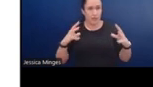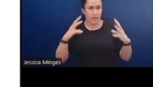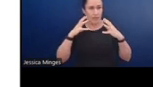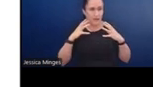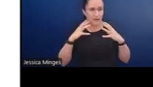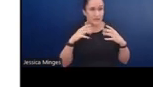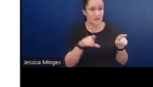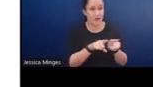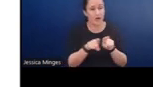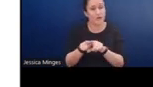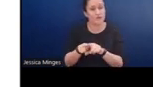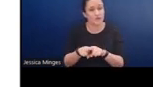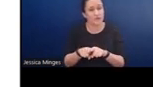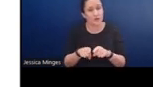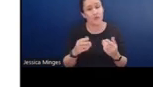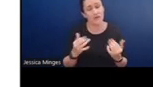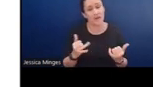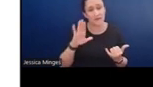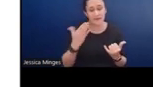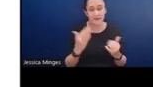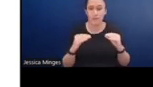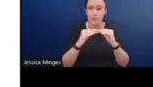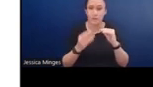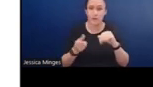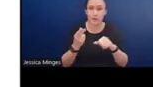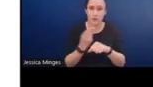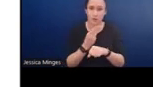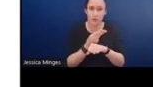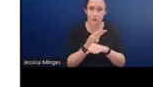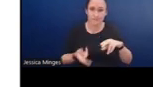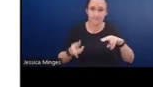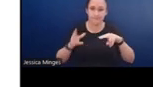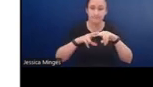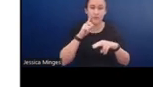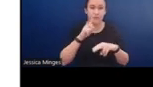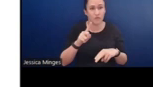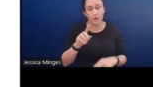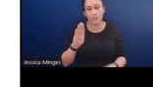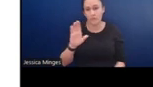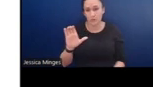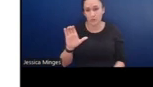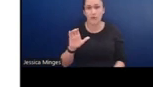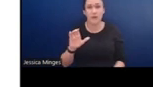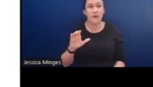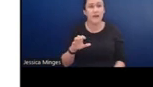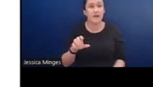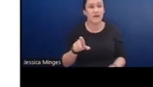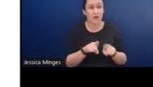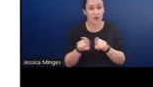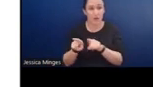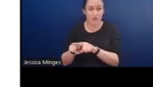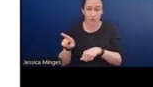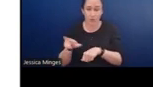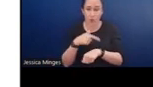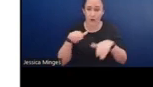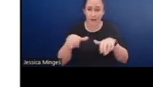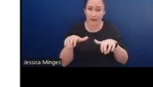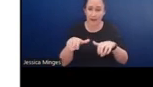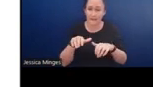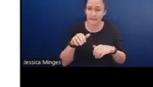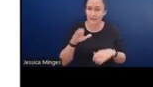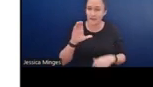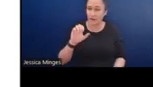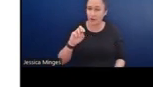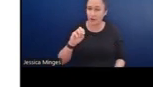with a significant use and uptake of contraception, especially long-acting reproductive contraception,